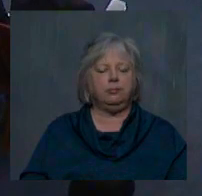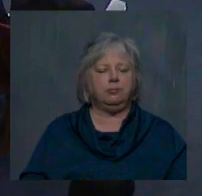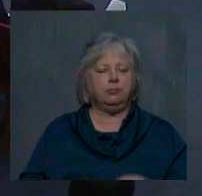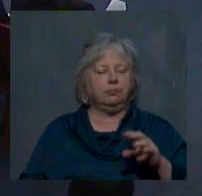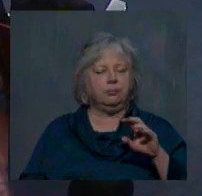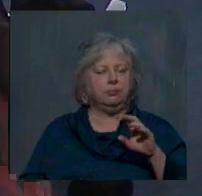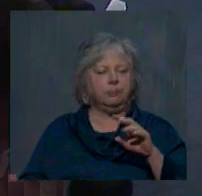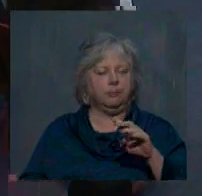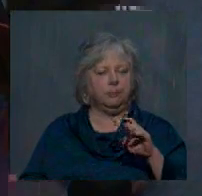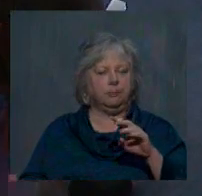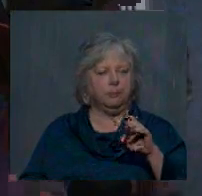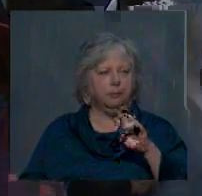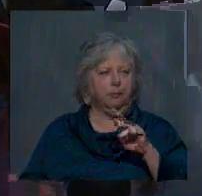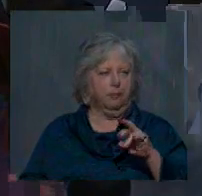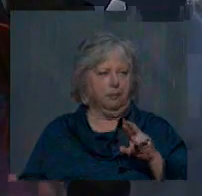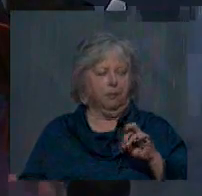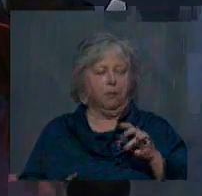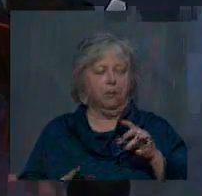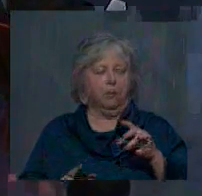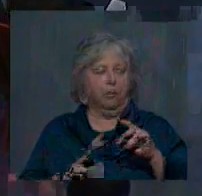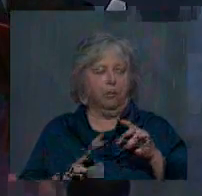It's direct.